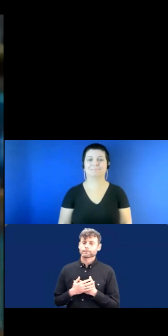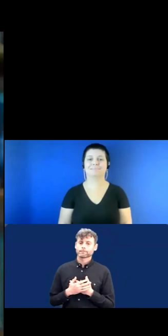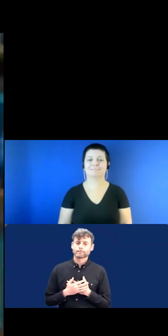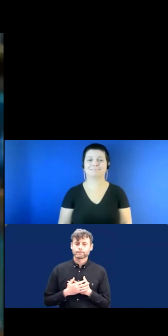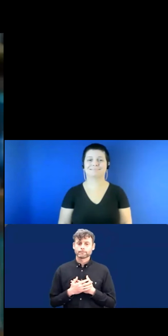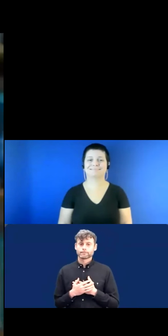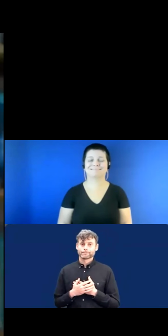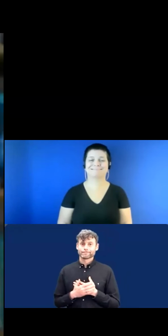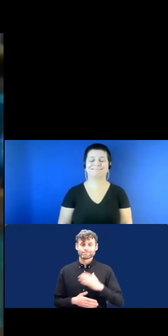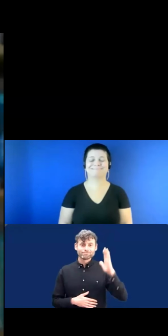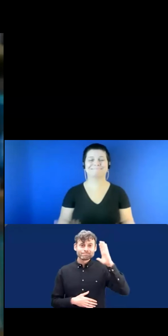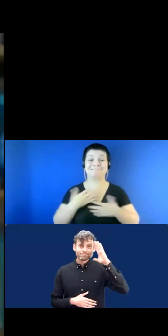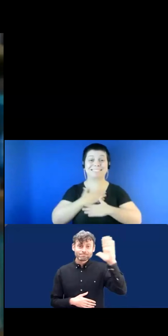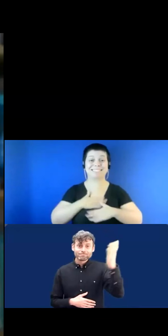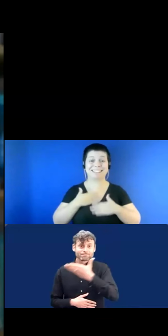Dear colleagues,